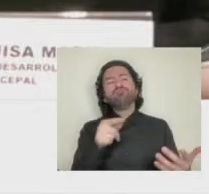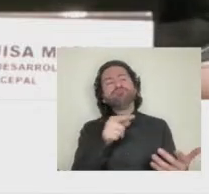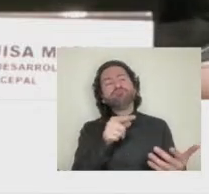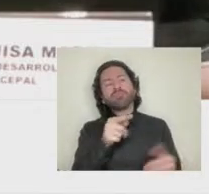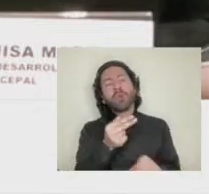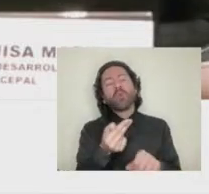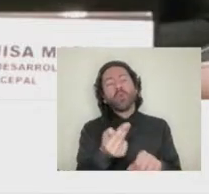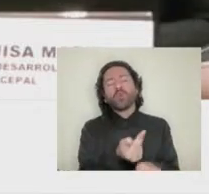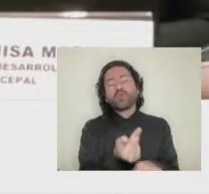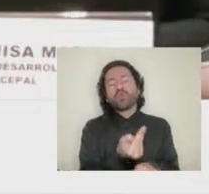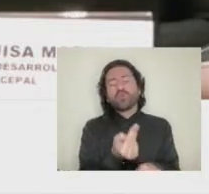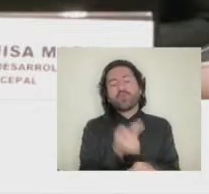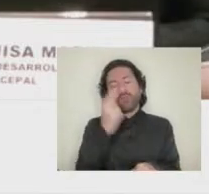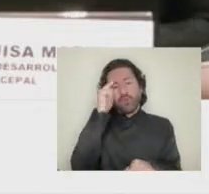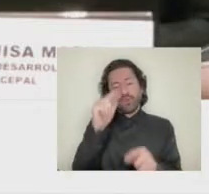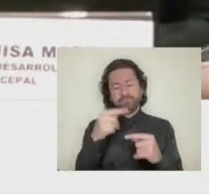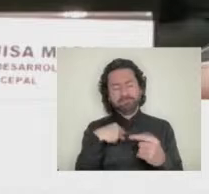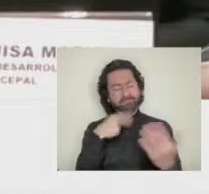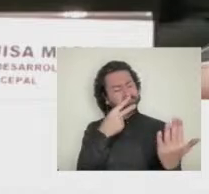use to